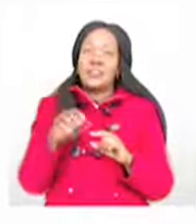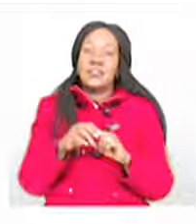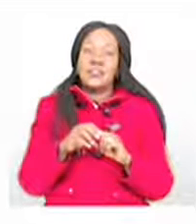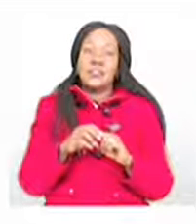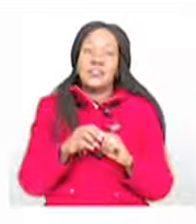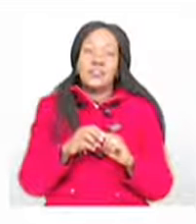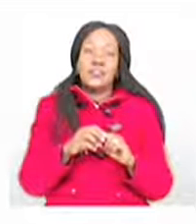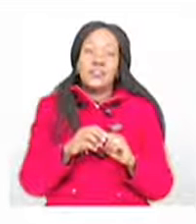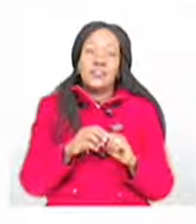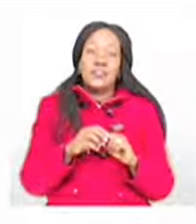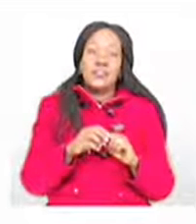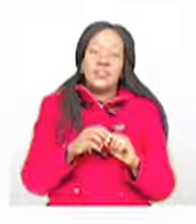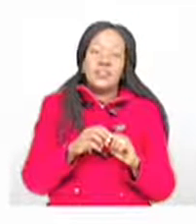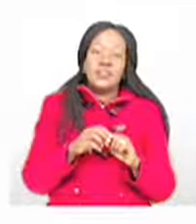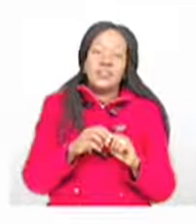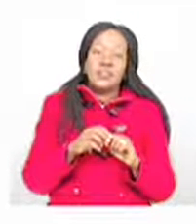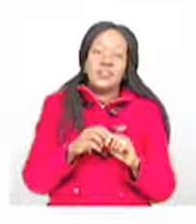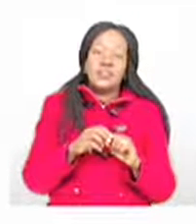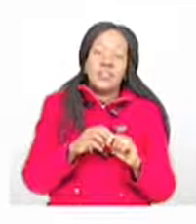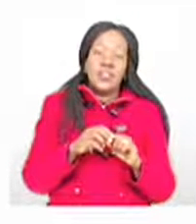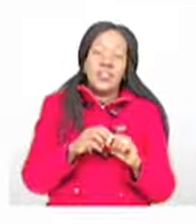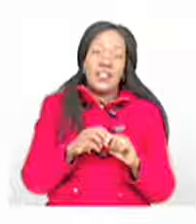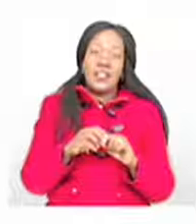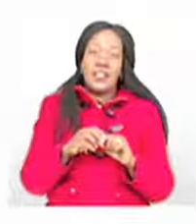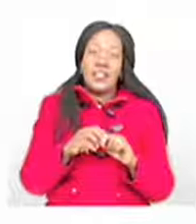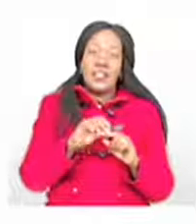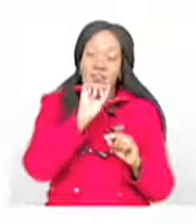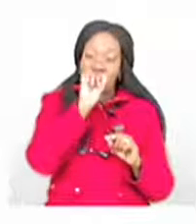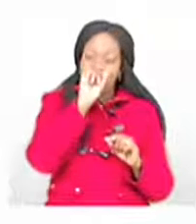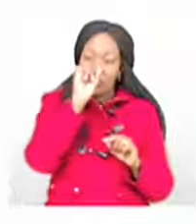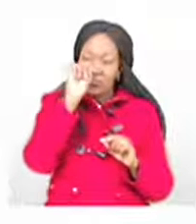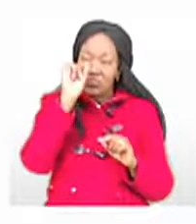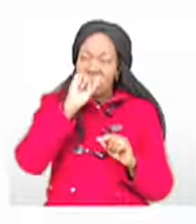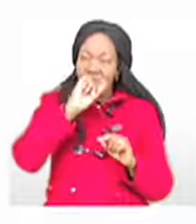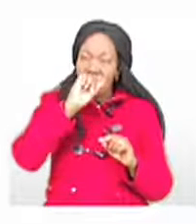trace the dots or join the dots